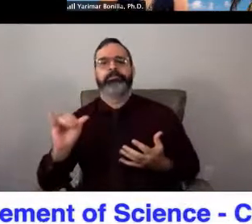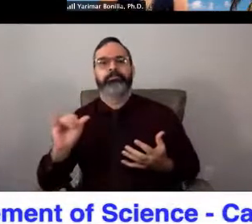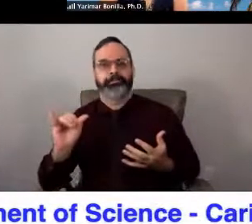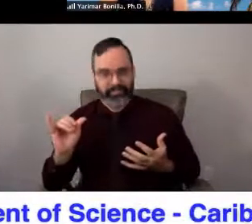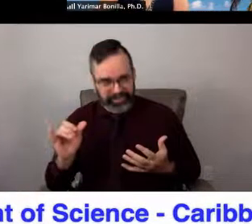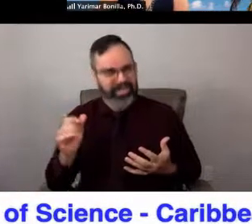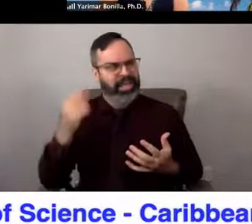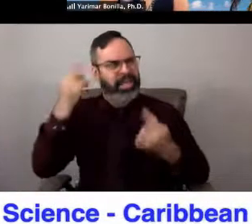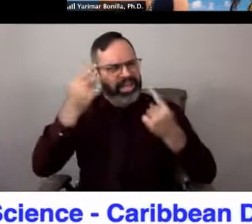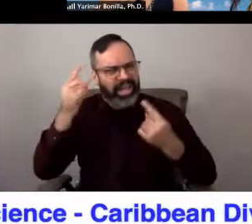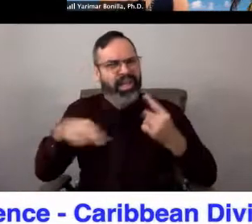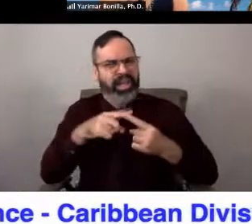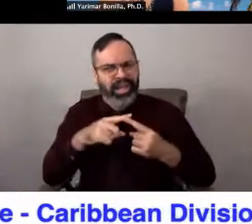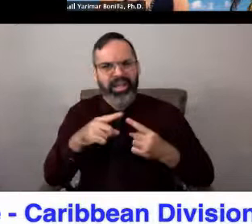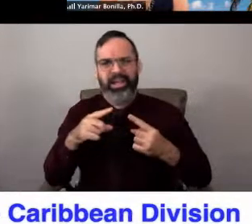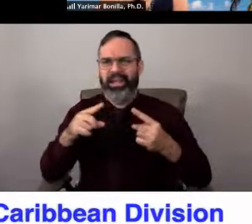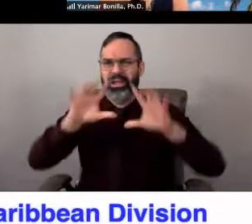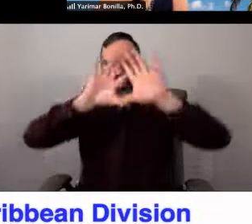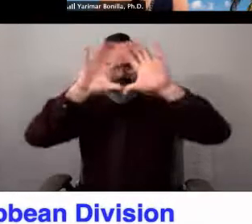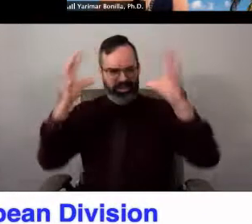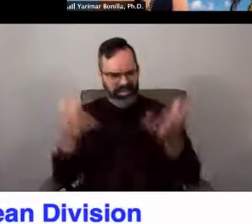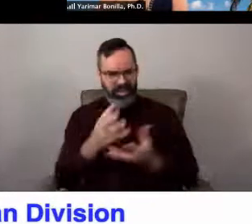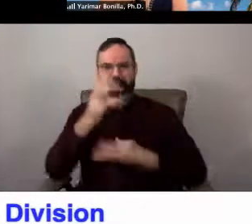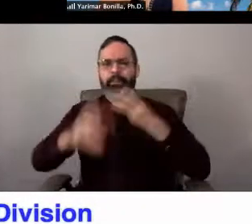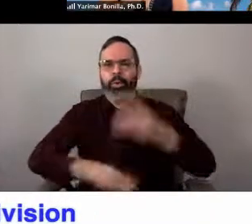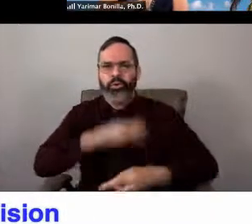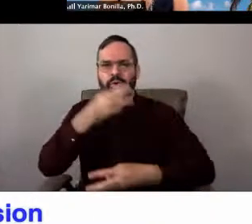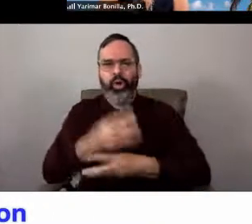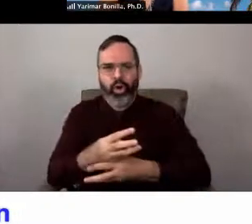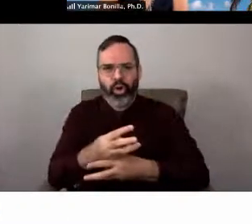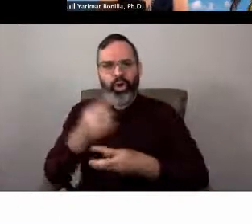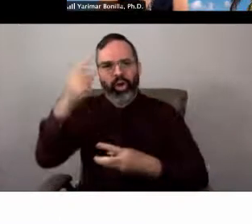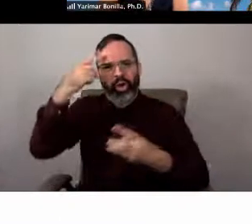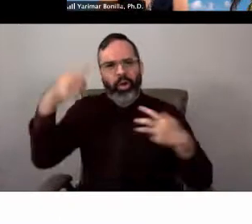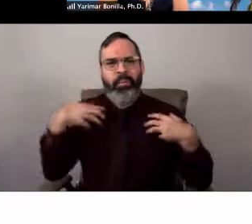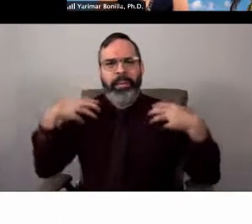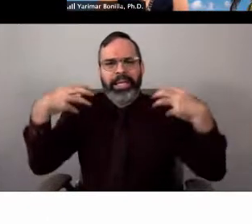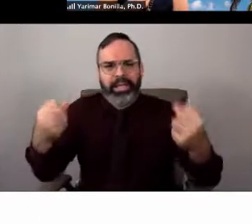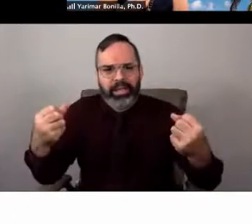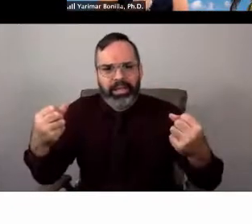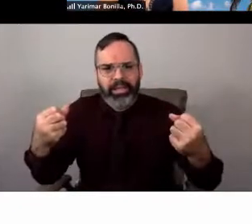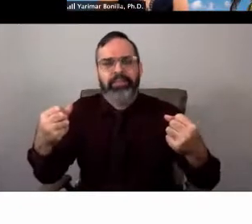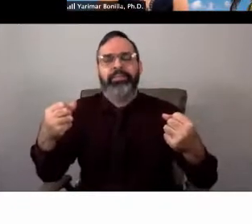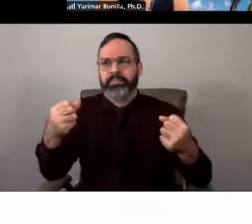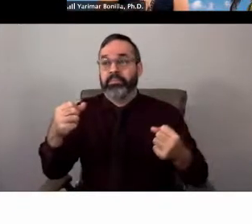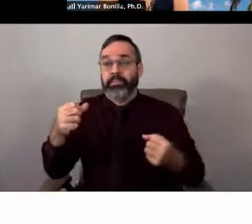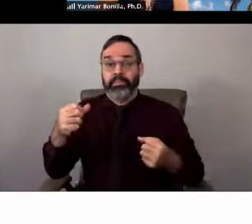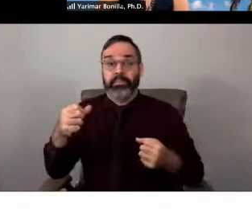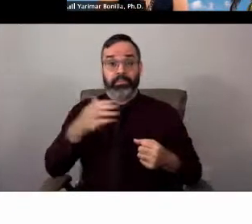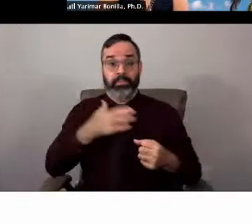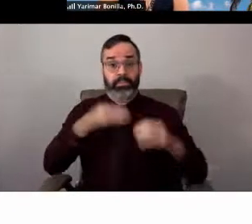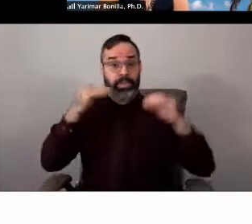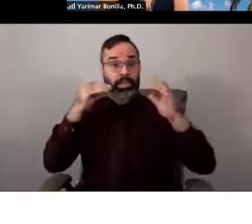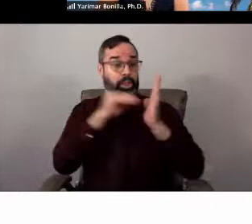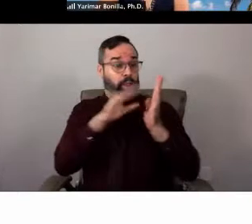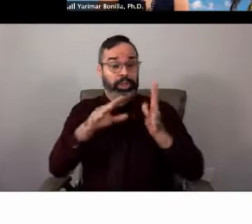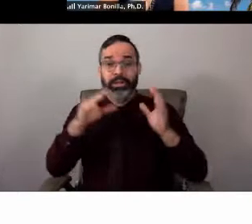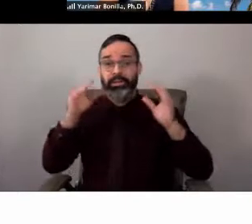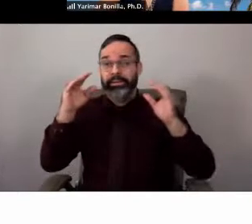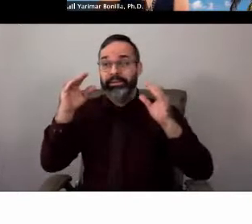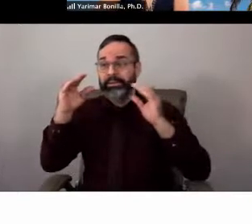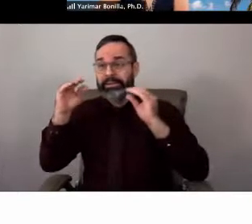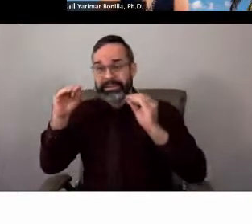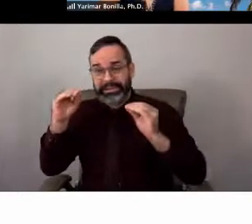about a kind of global mental health. My students, I'm teaching long distance at